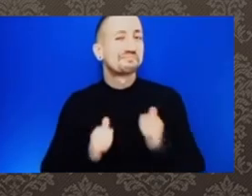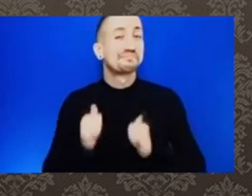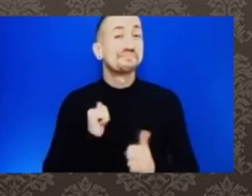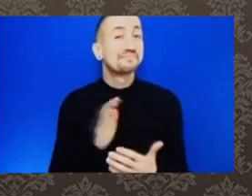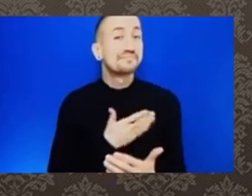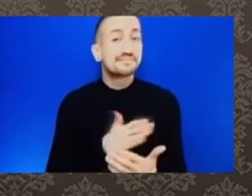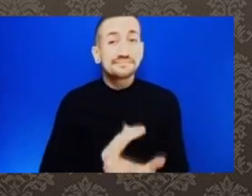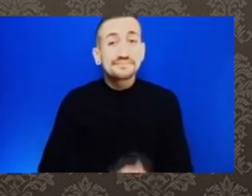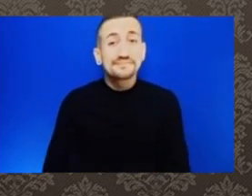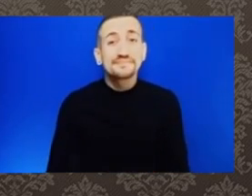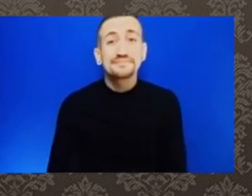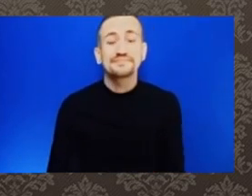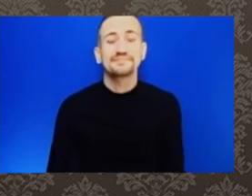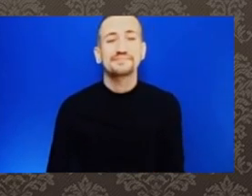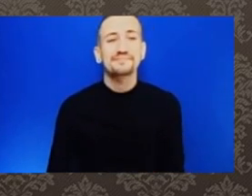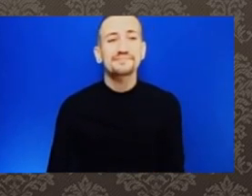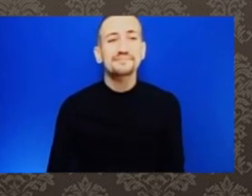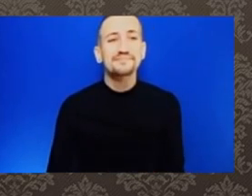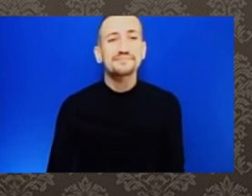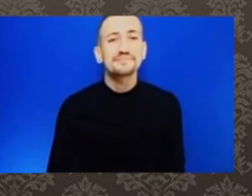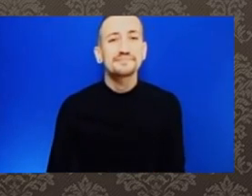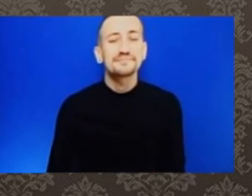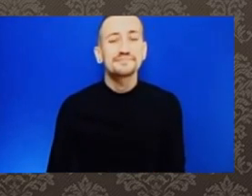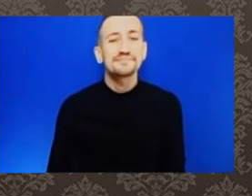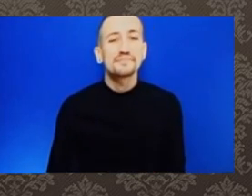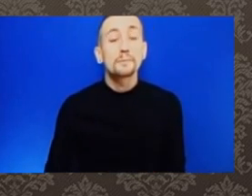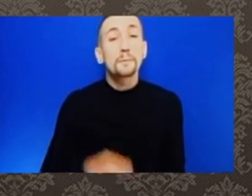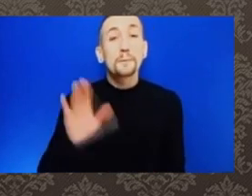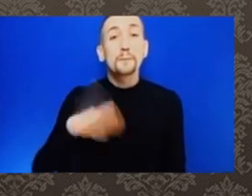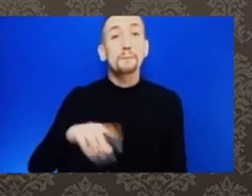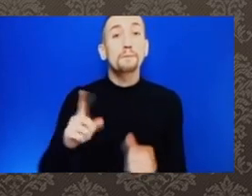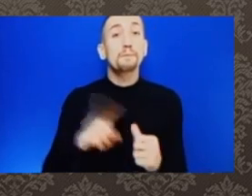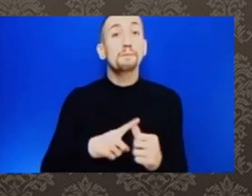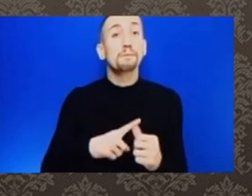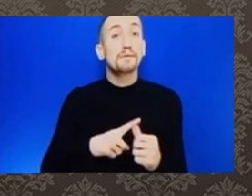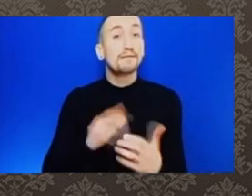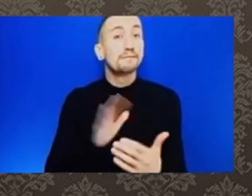So why don't we kick right in to me singing some songs?